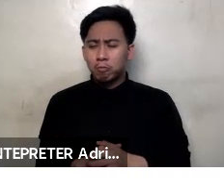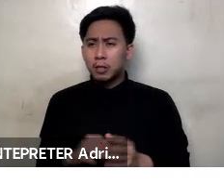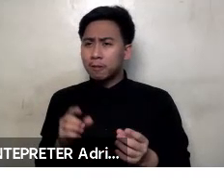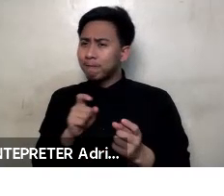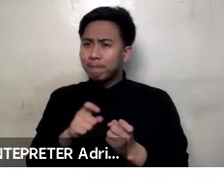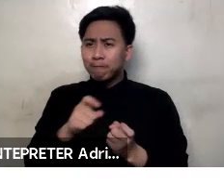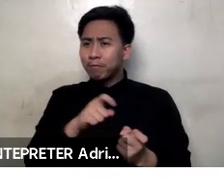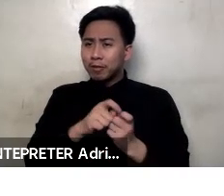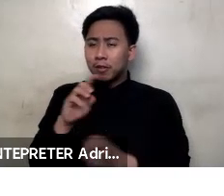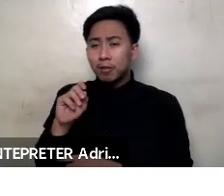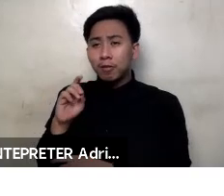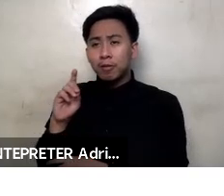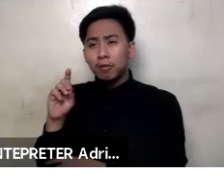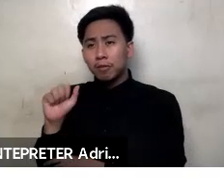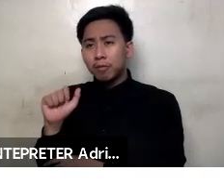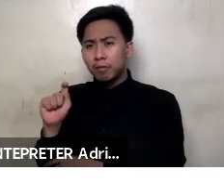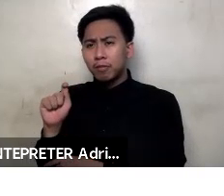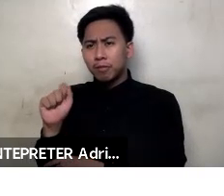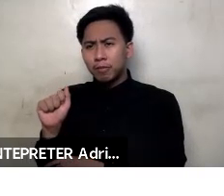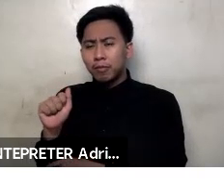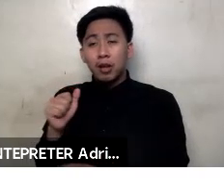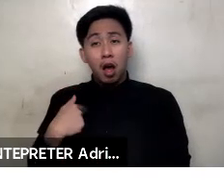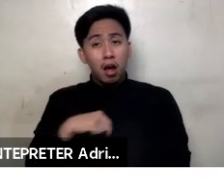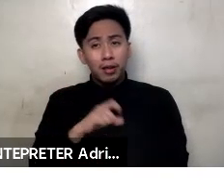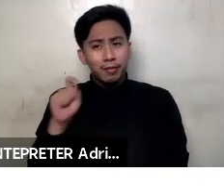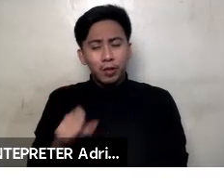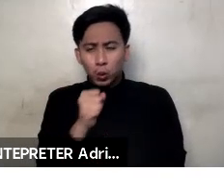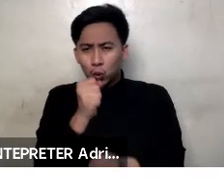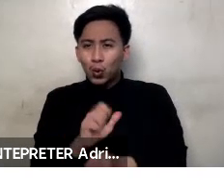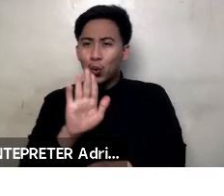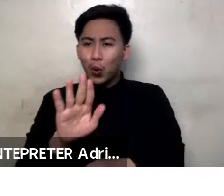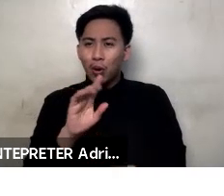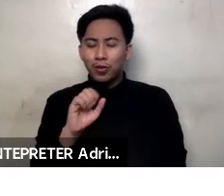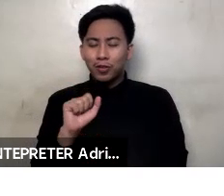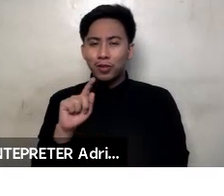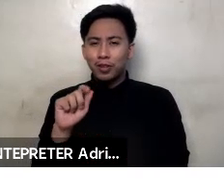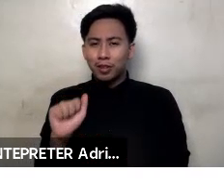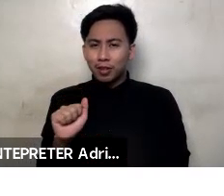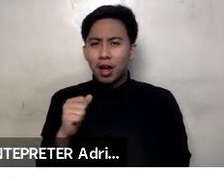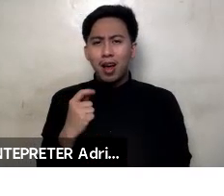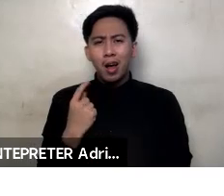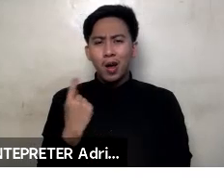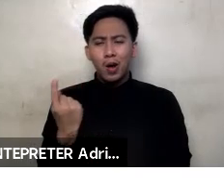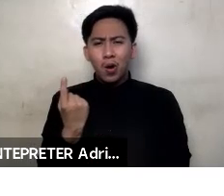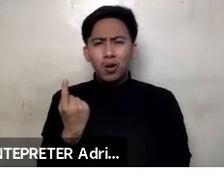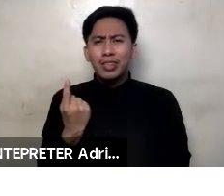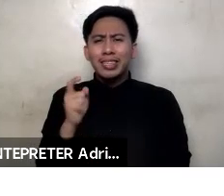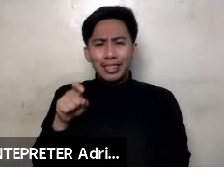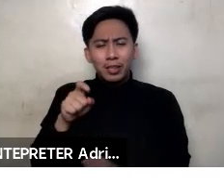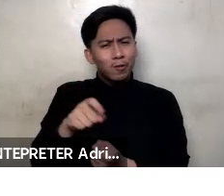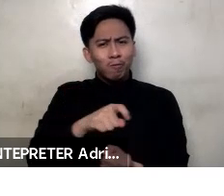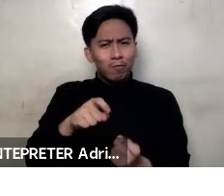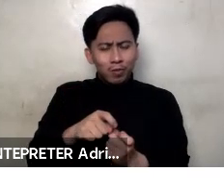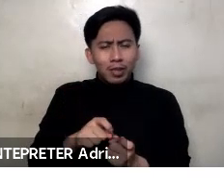analysis. We have to make sure that your data is not only accurate, it is